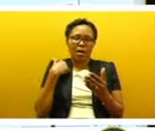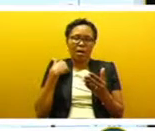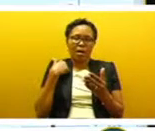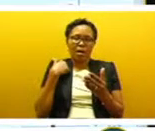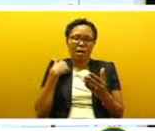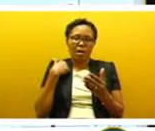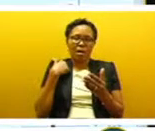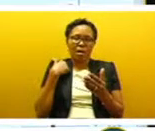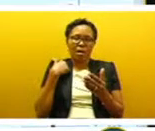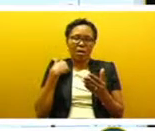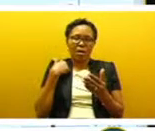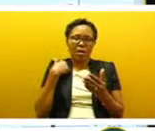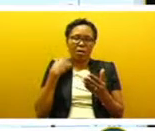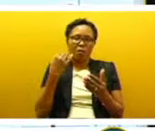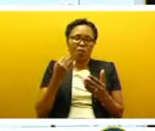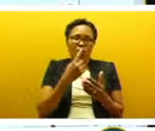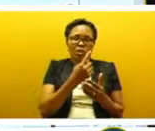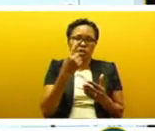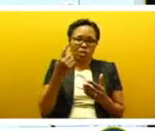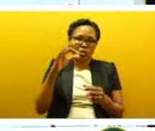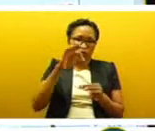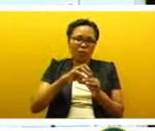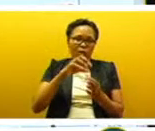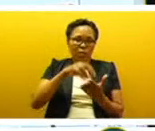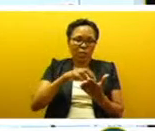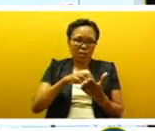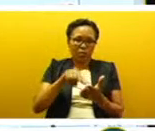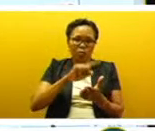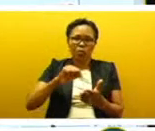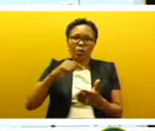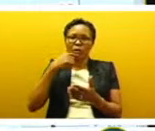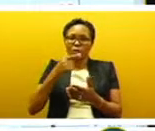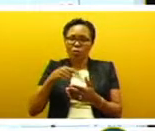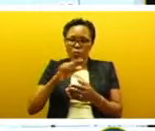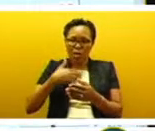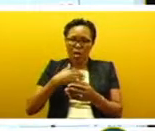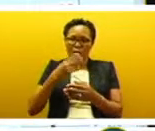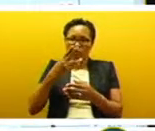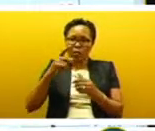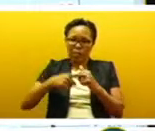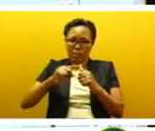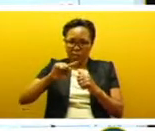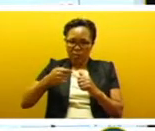per voting station, we were told we are given 46,299